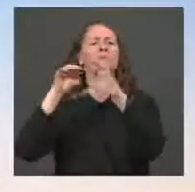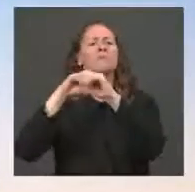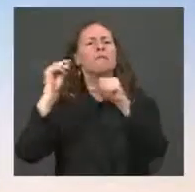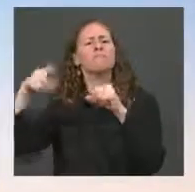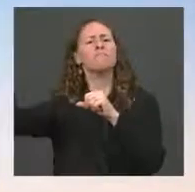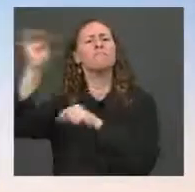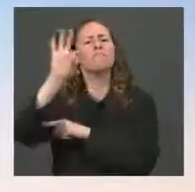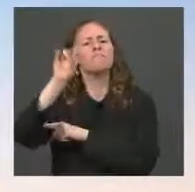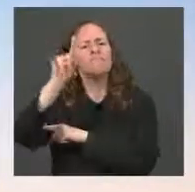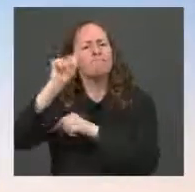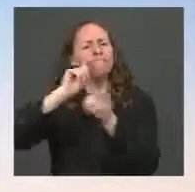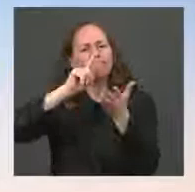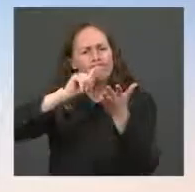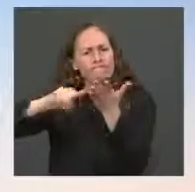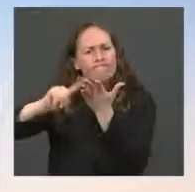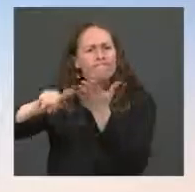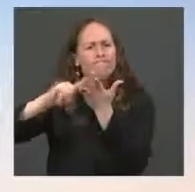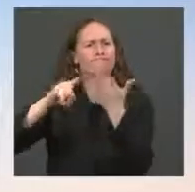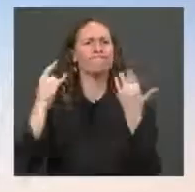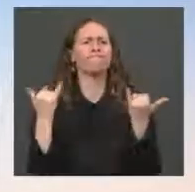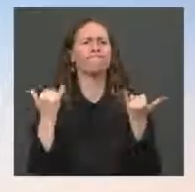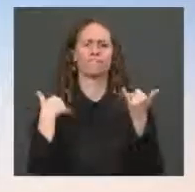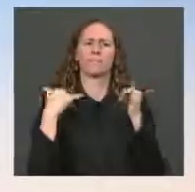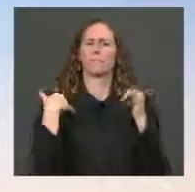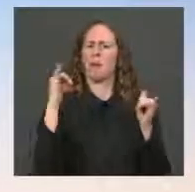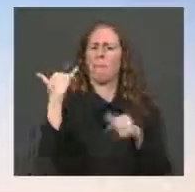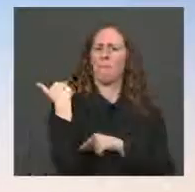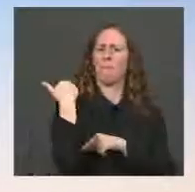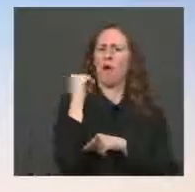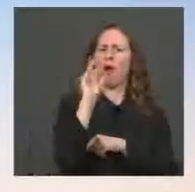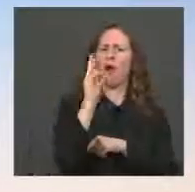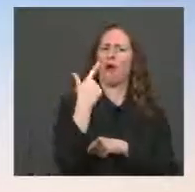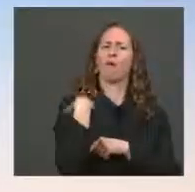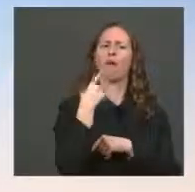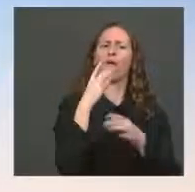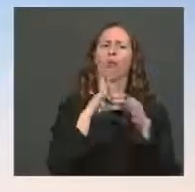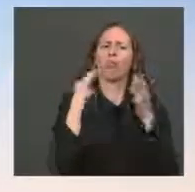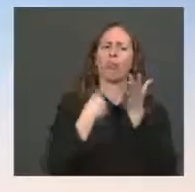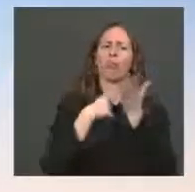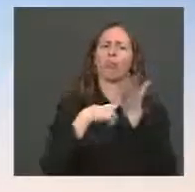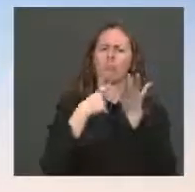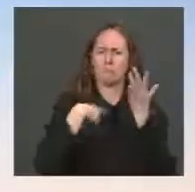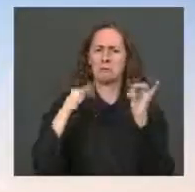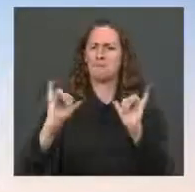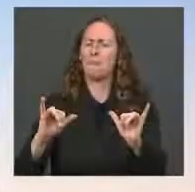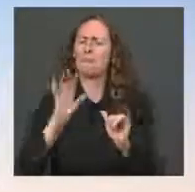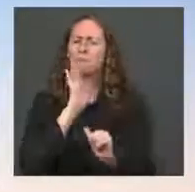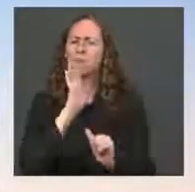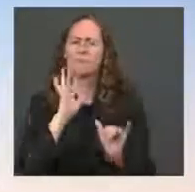we said in August. That is what continues to be the case today. So that process is playing out now.